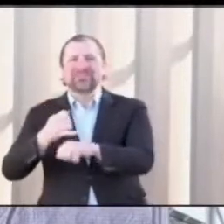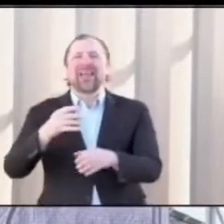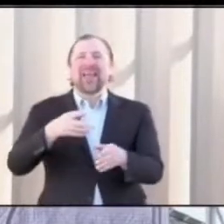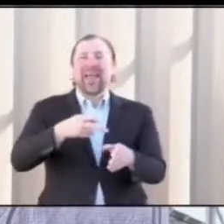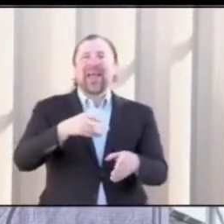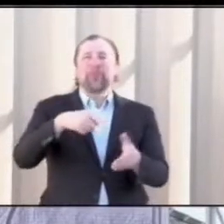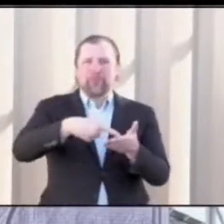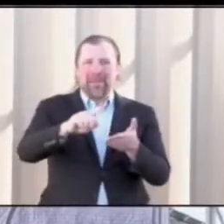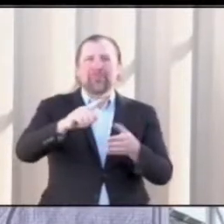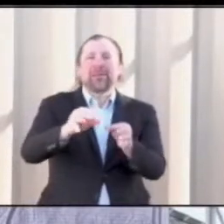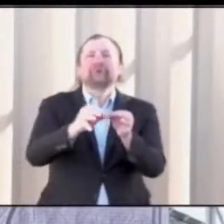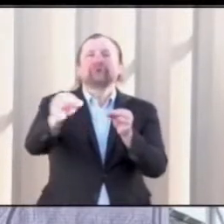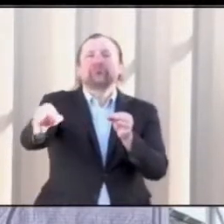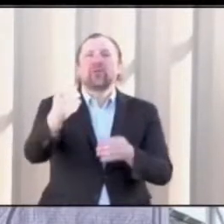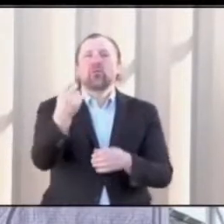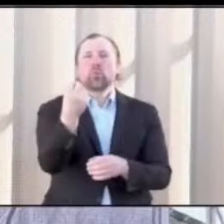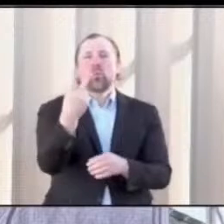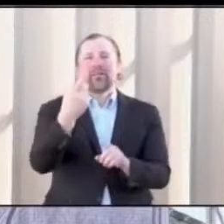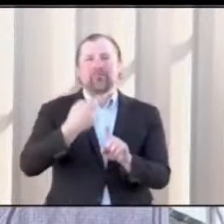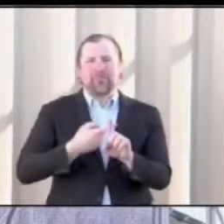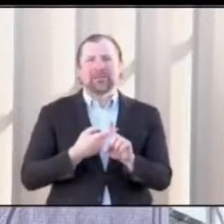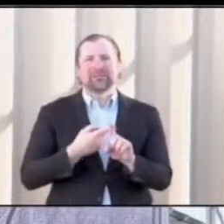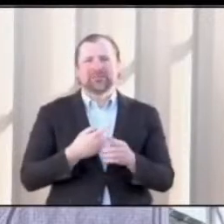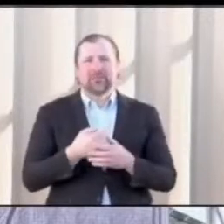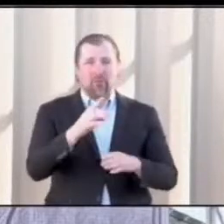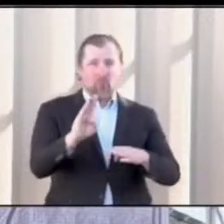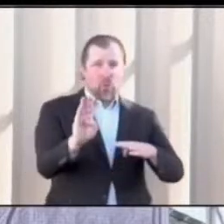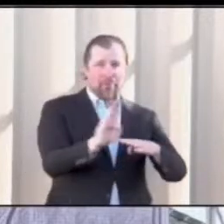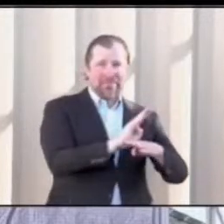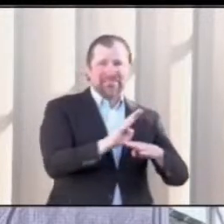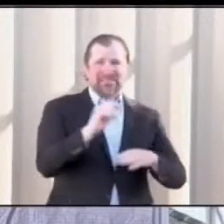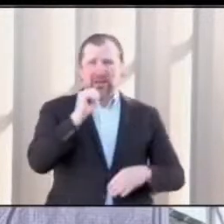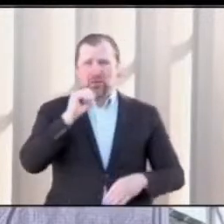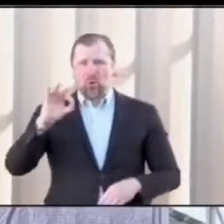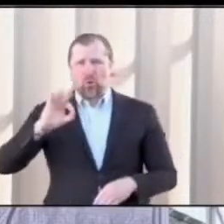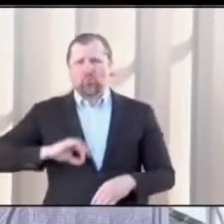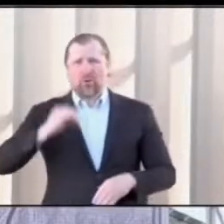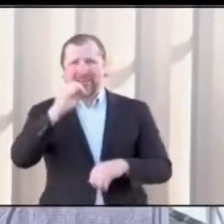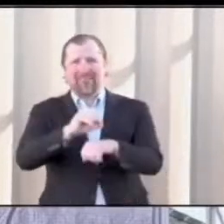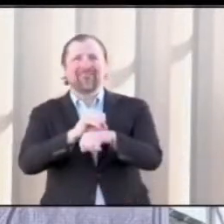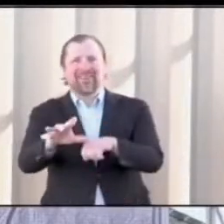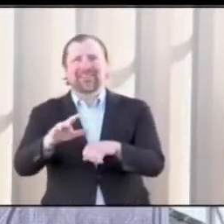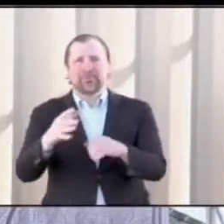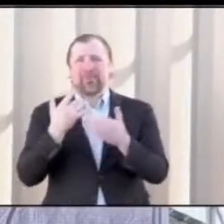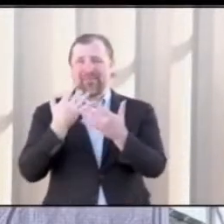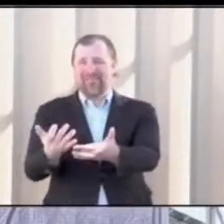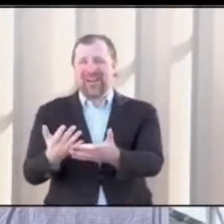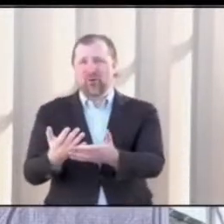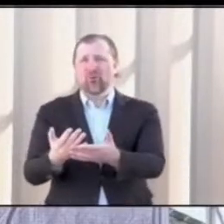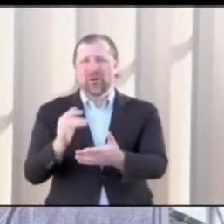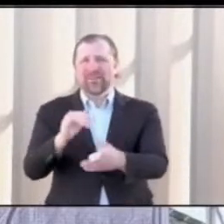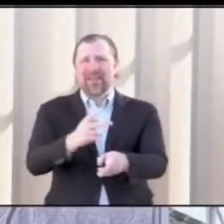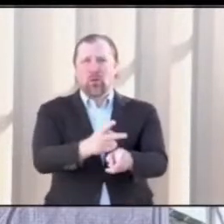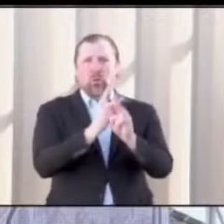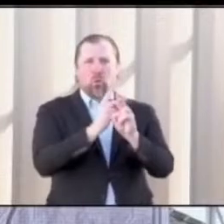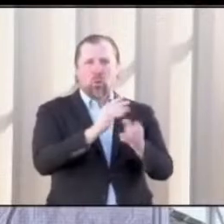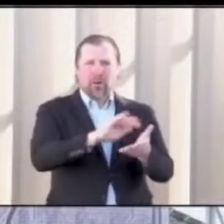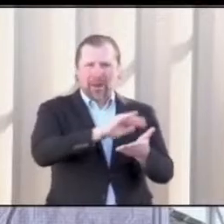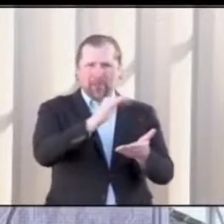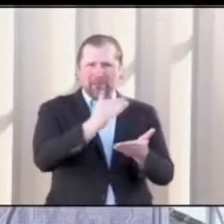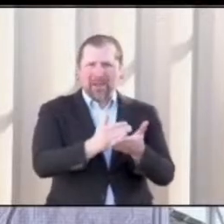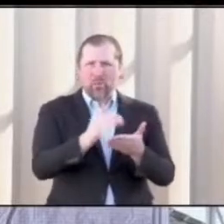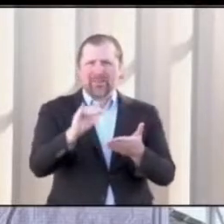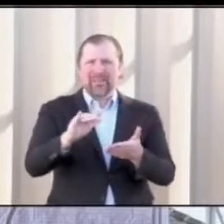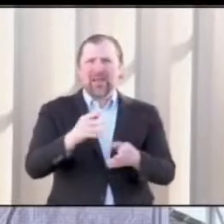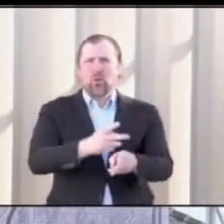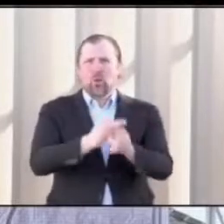your first 12 months. For businesses and nonprofits who have been affected in the area, the loan amount, and the loan